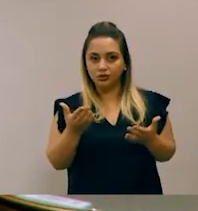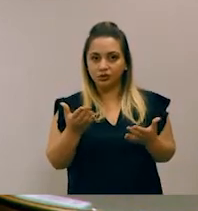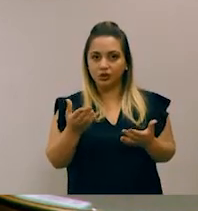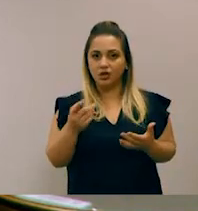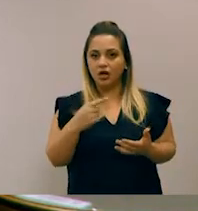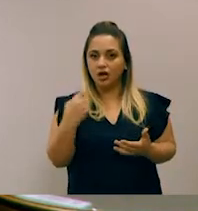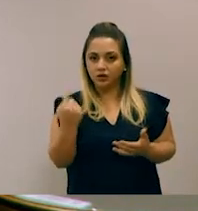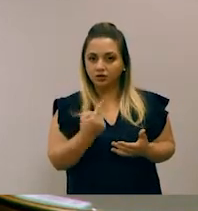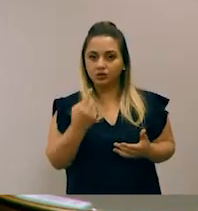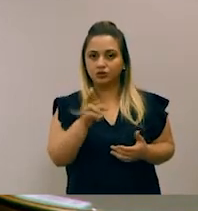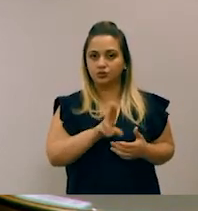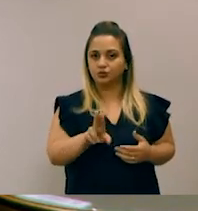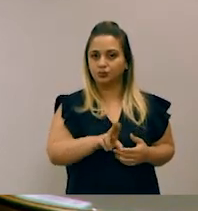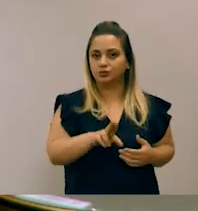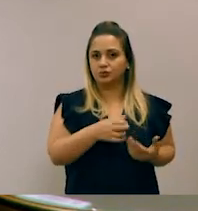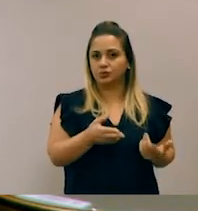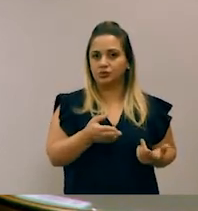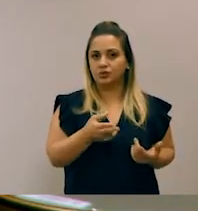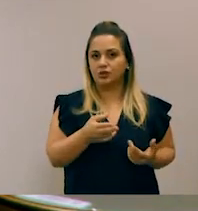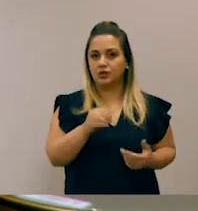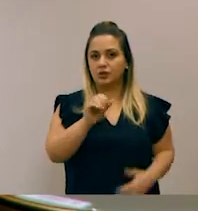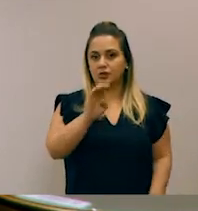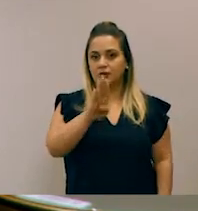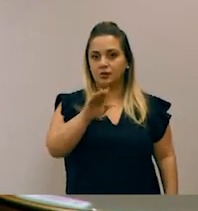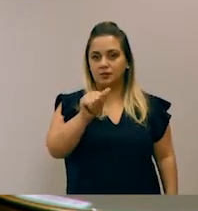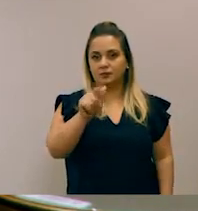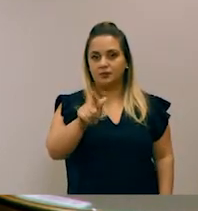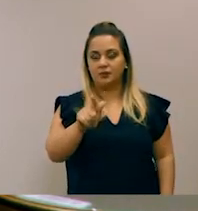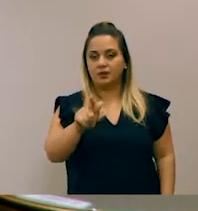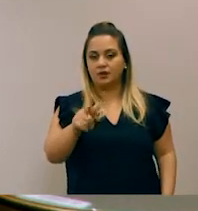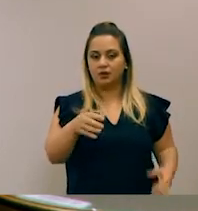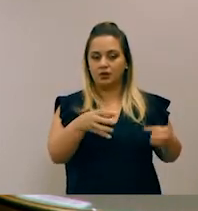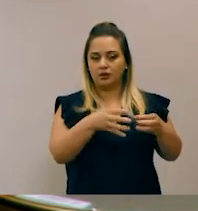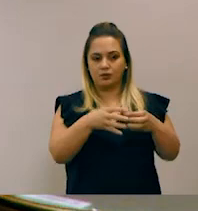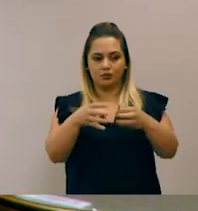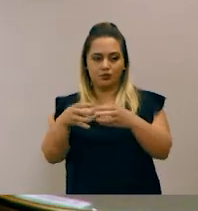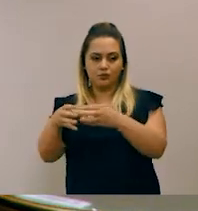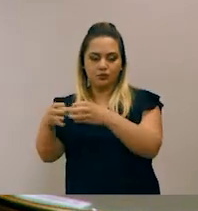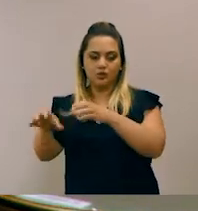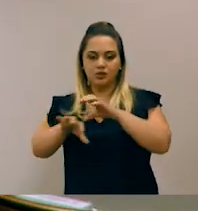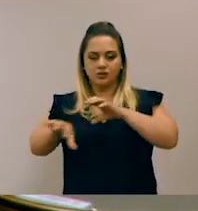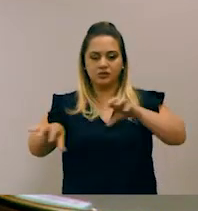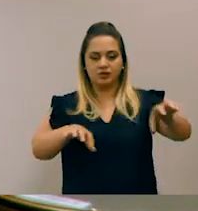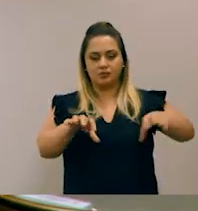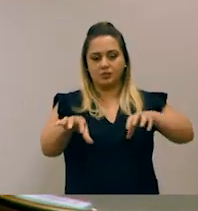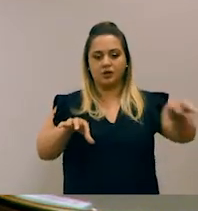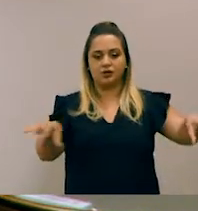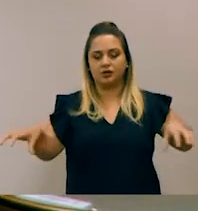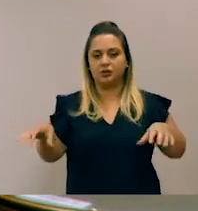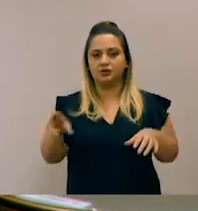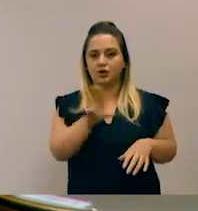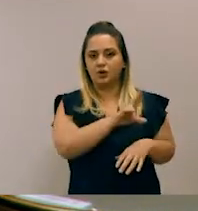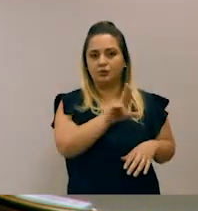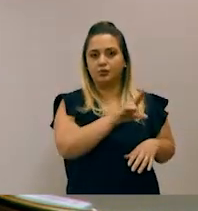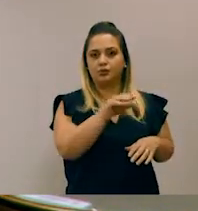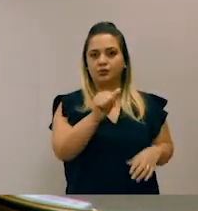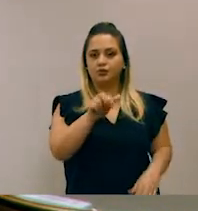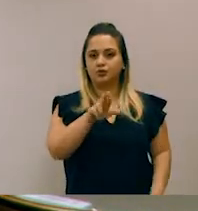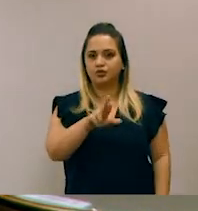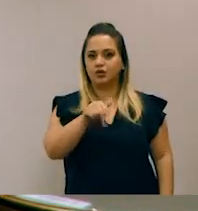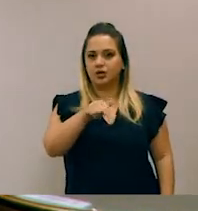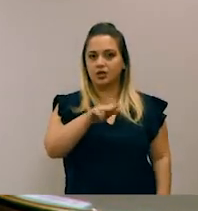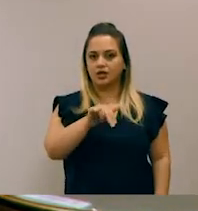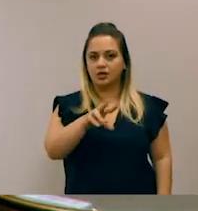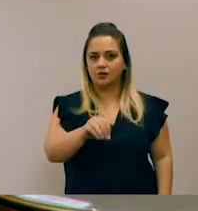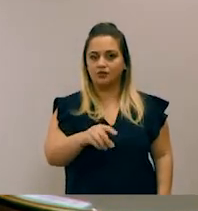Today, we use a separate bag for file names. You have a bag that